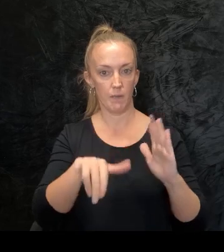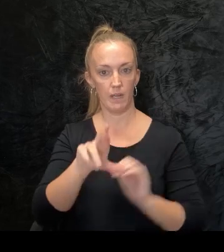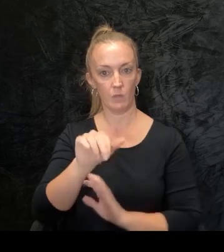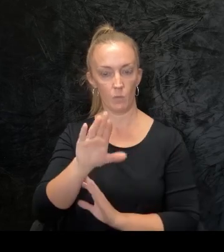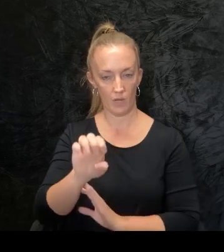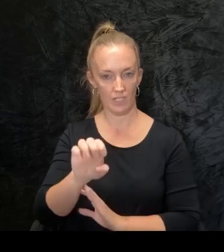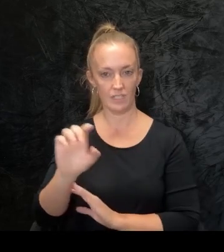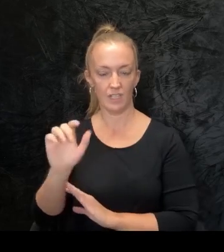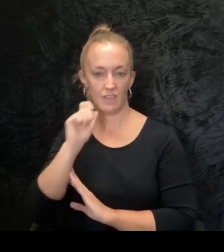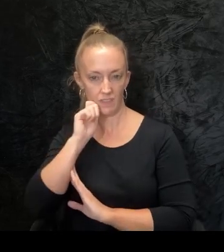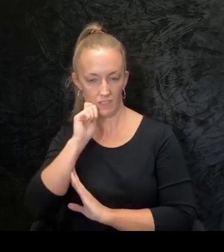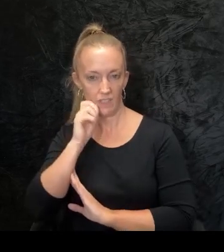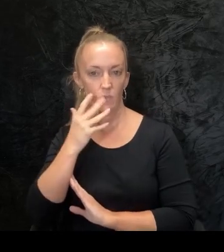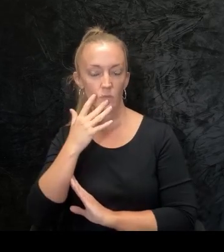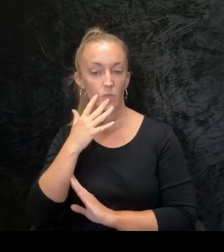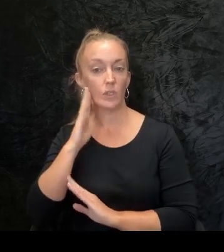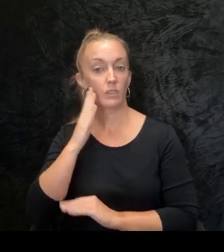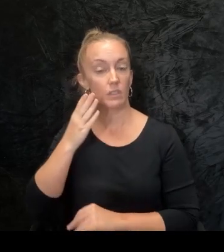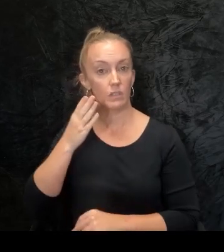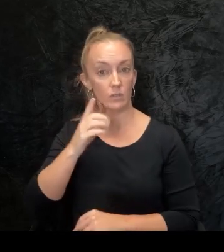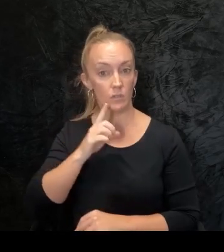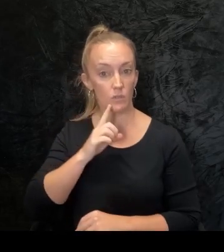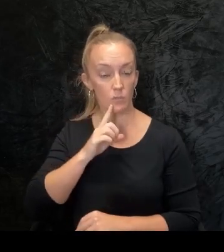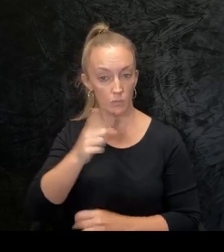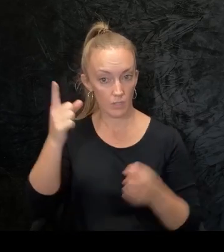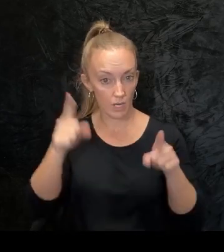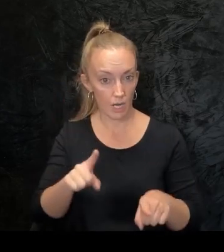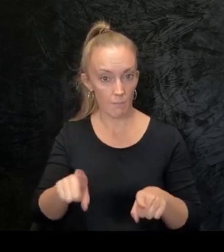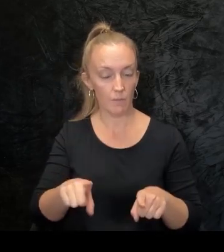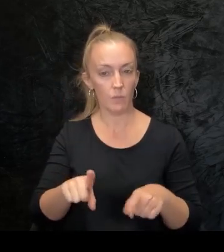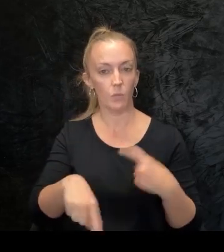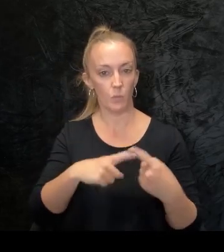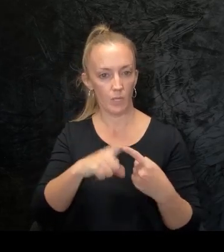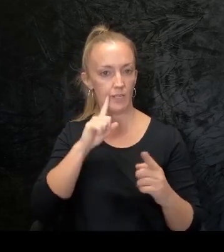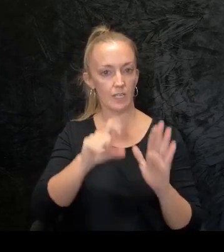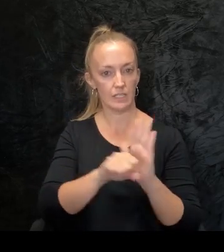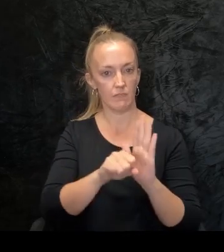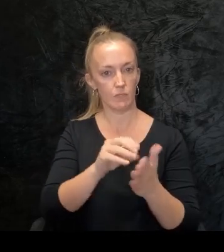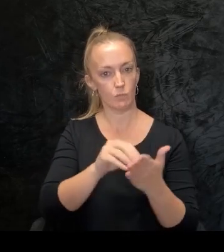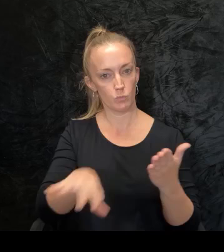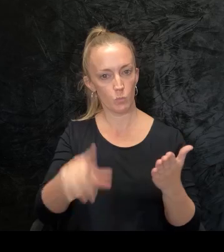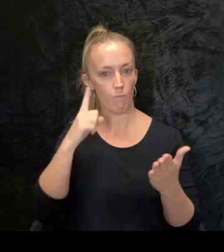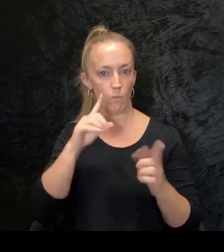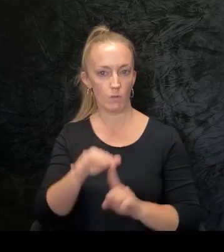ethnicity exists when identifying students for special education services.